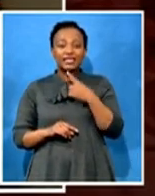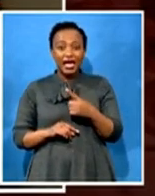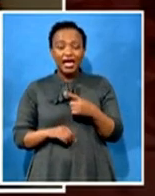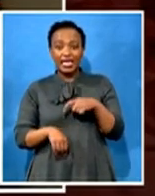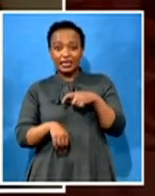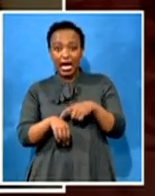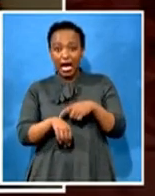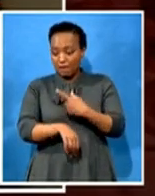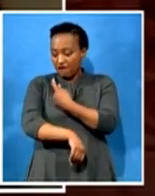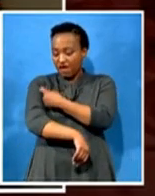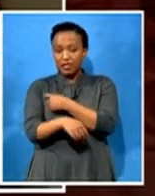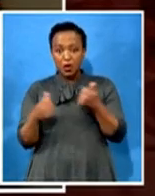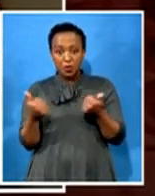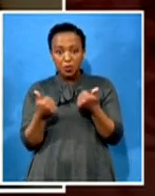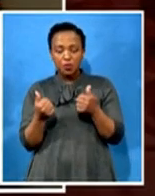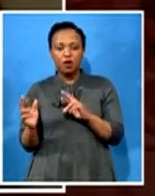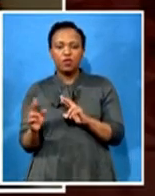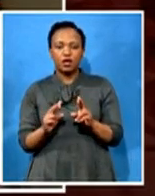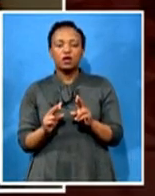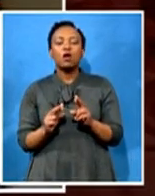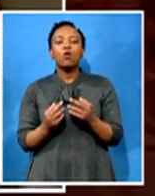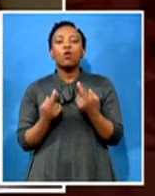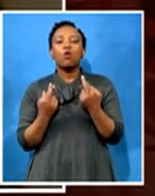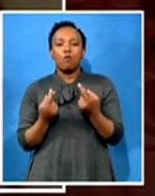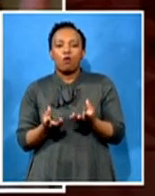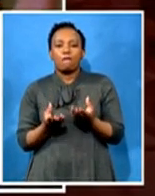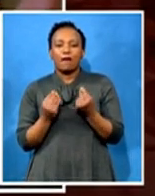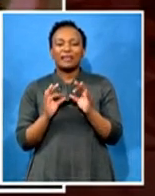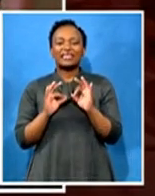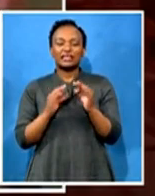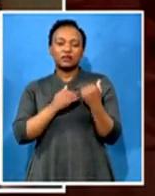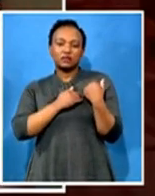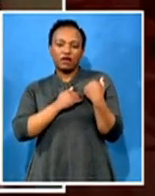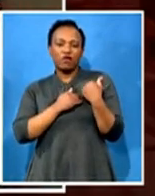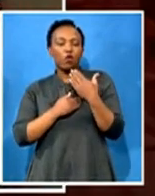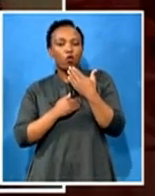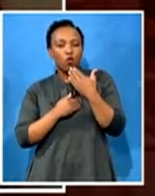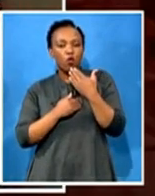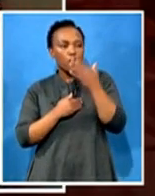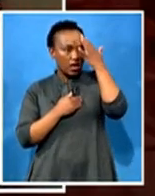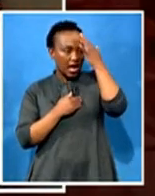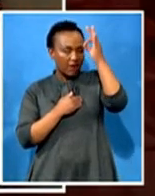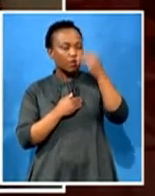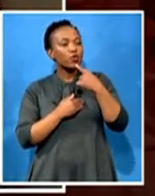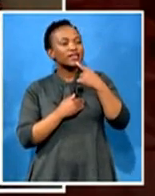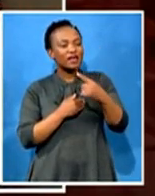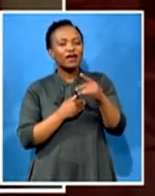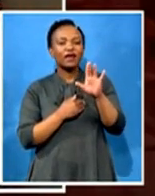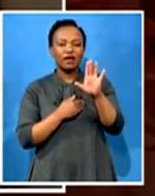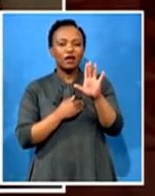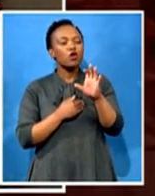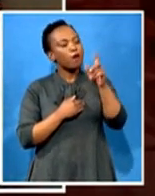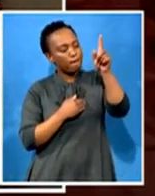and effective vaccine, we're putting governments on notice. We are saying very clearly, you must absolutely prioritise nurses